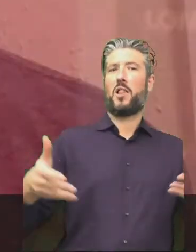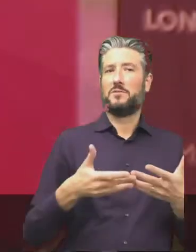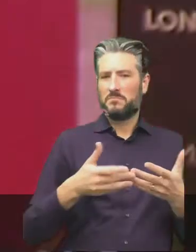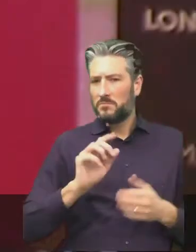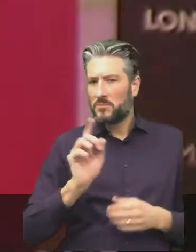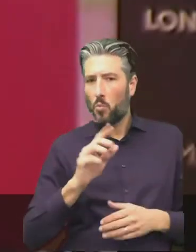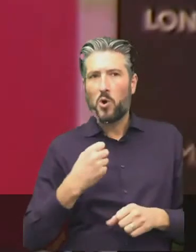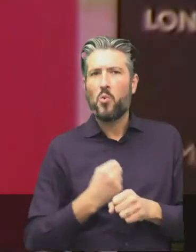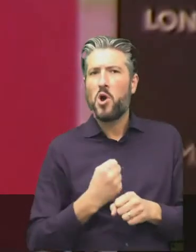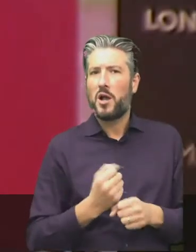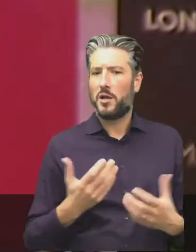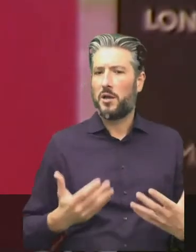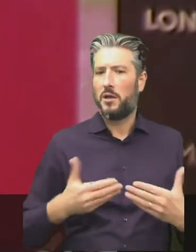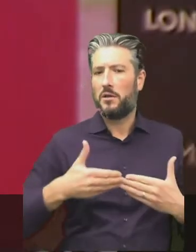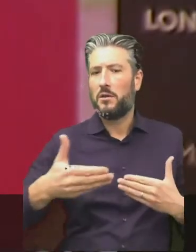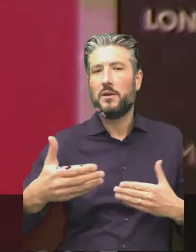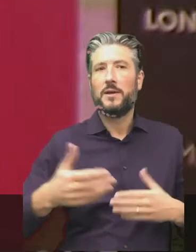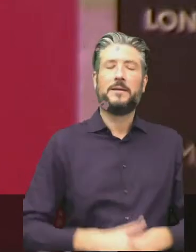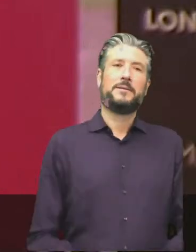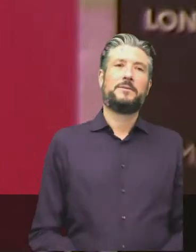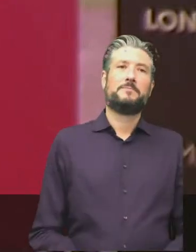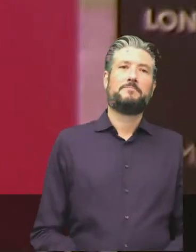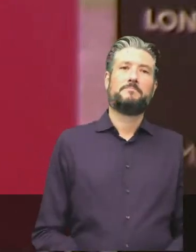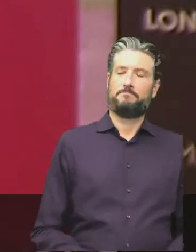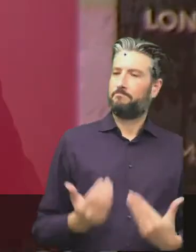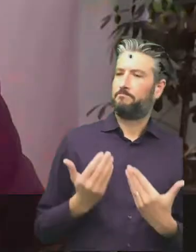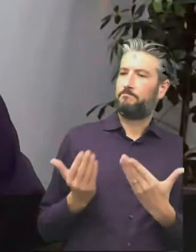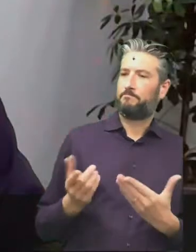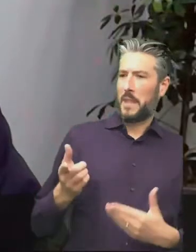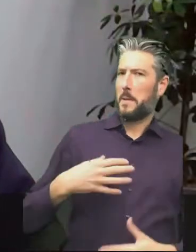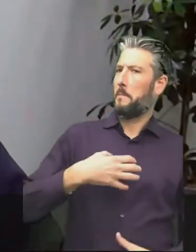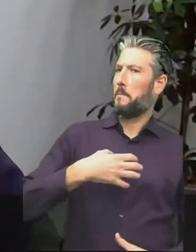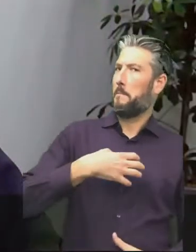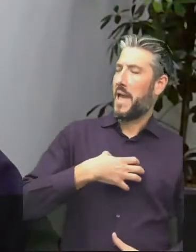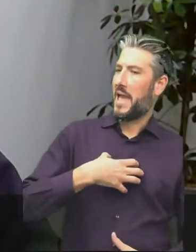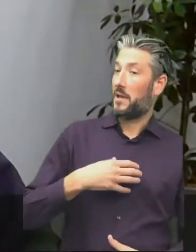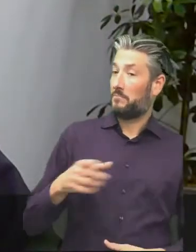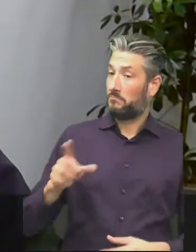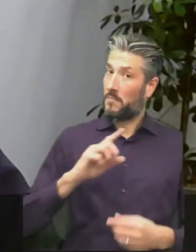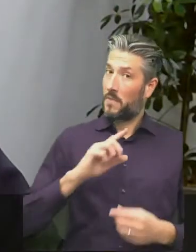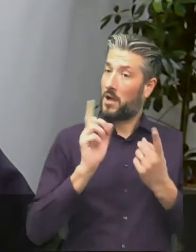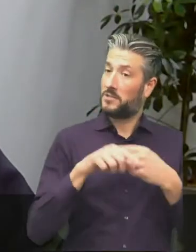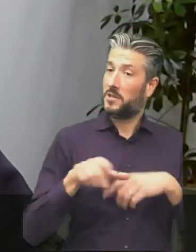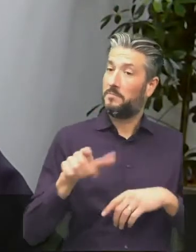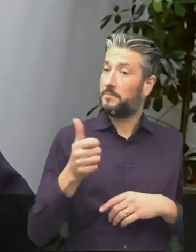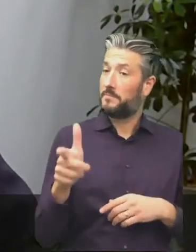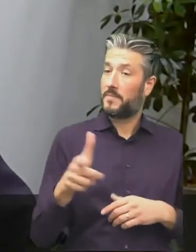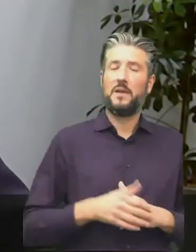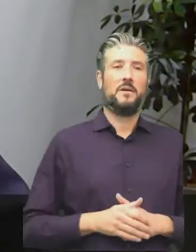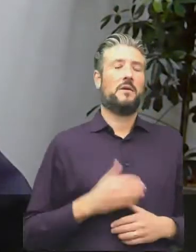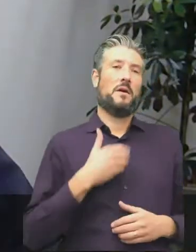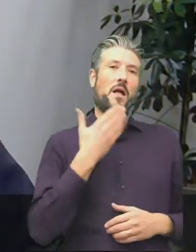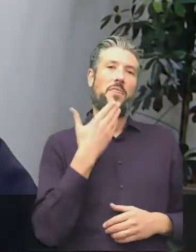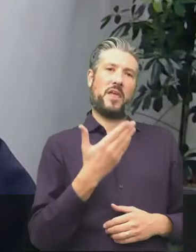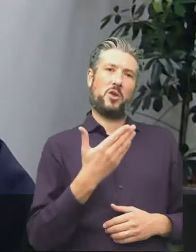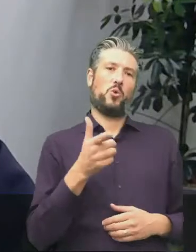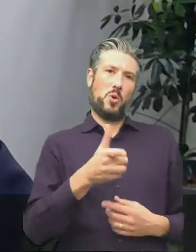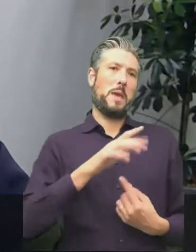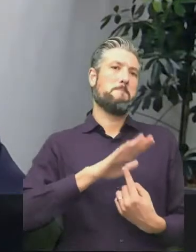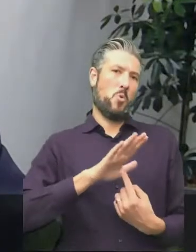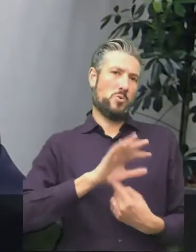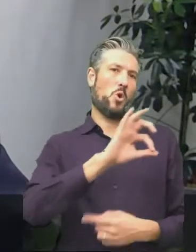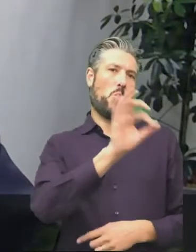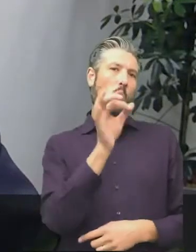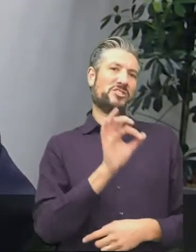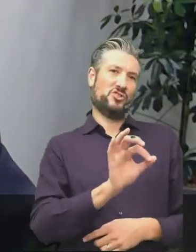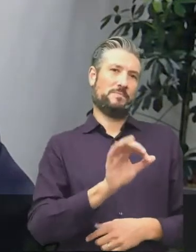Mr. Mayor, over to you first. Thank you for your question, which is a really important one. So as a city, our population